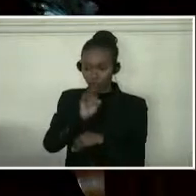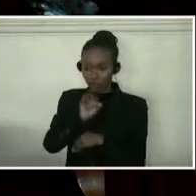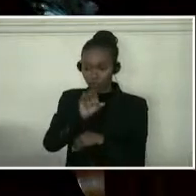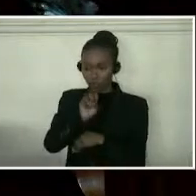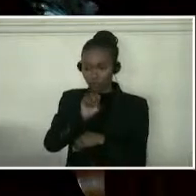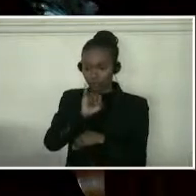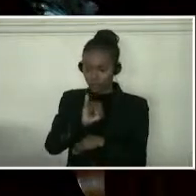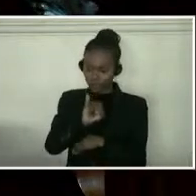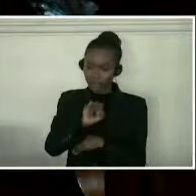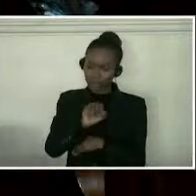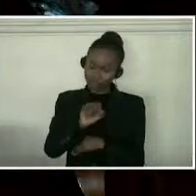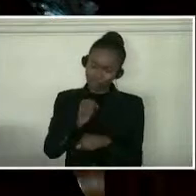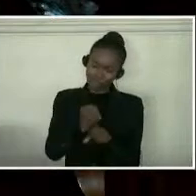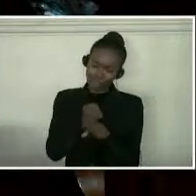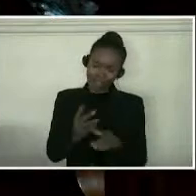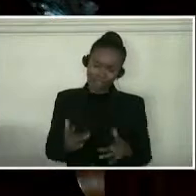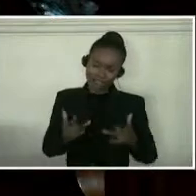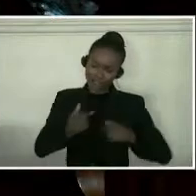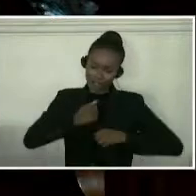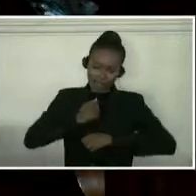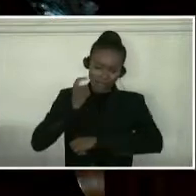very easy because